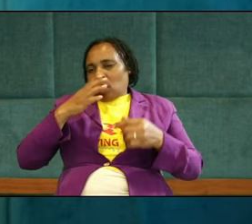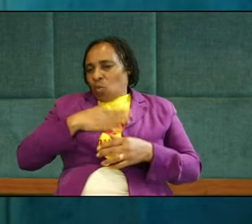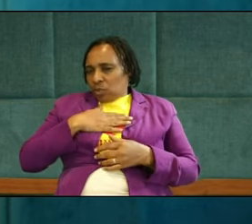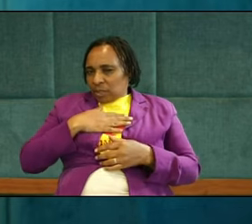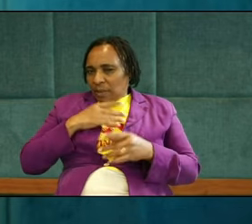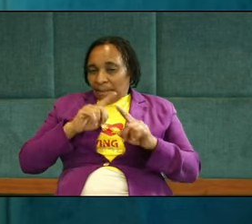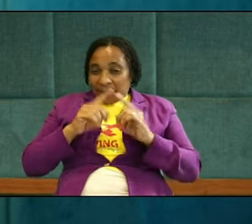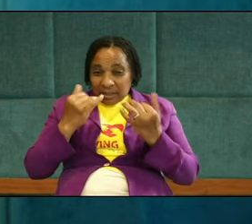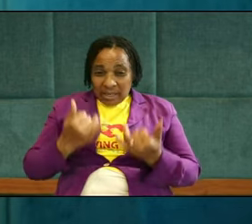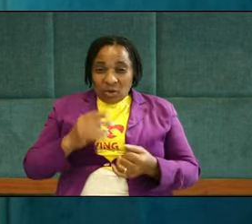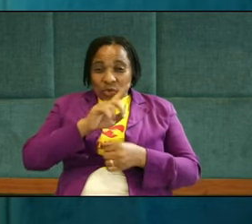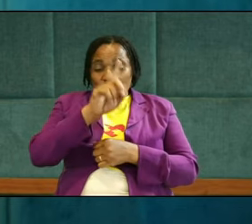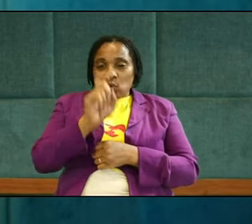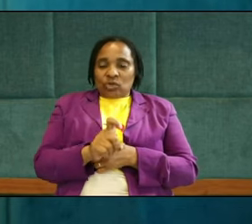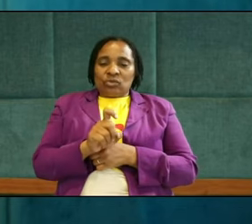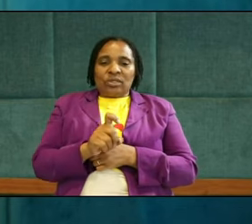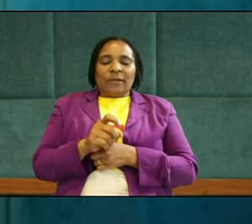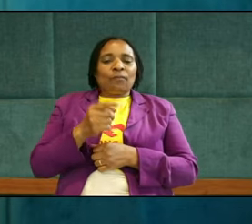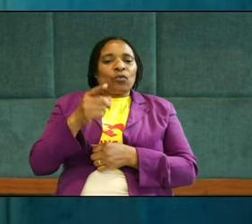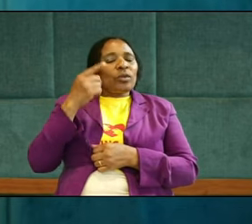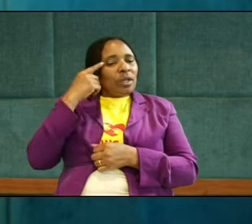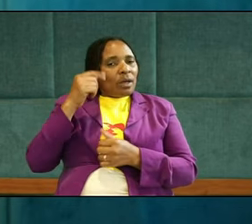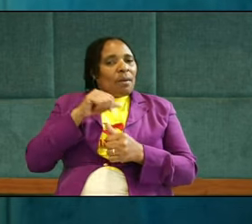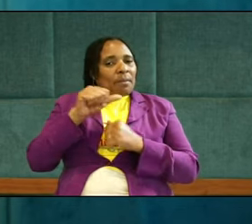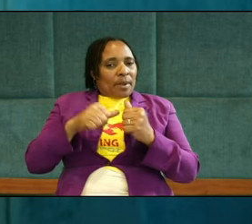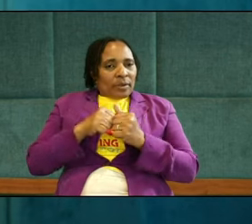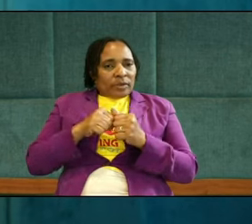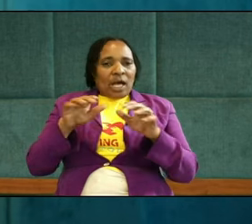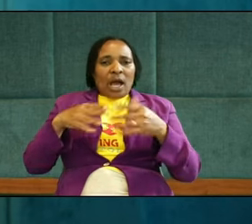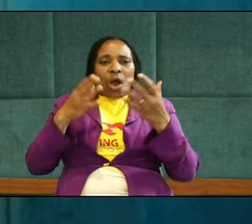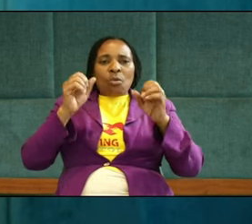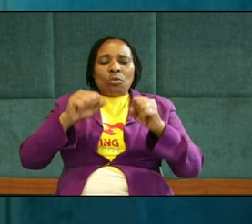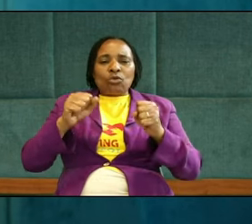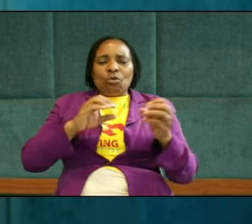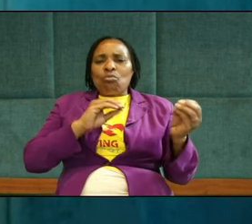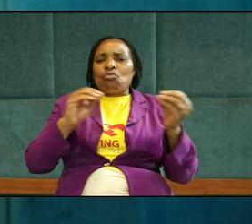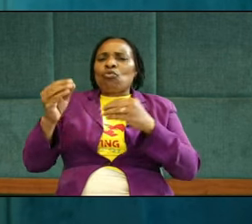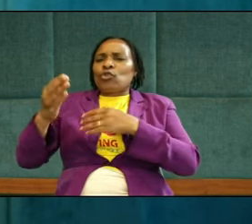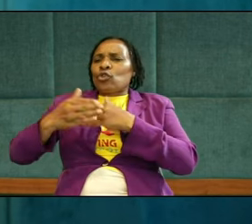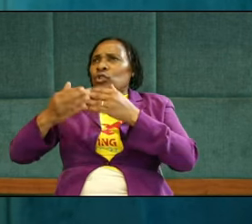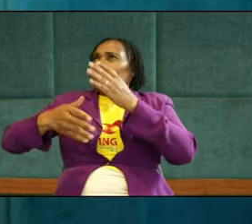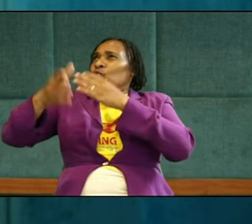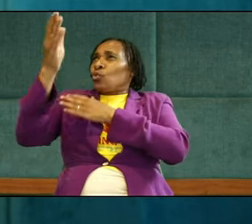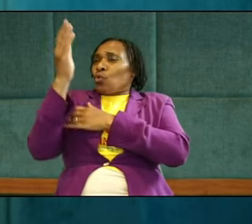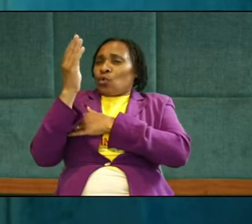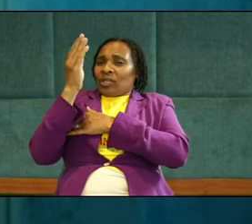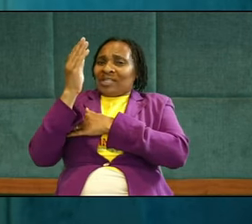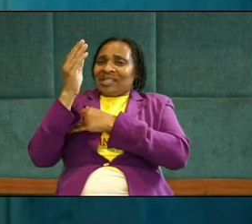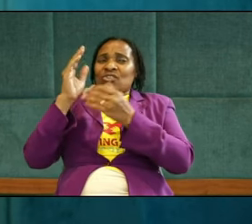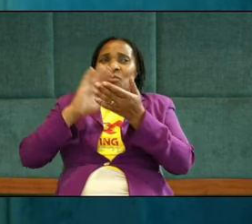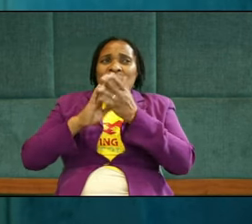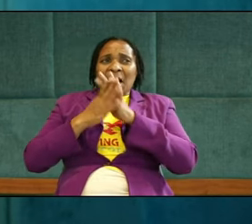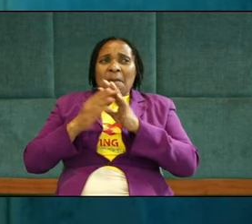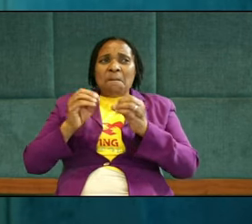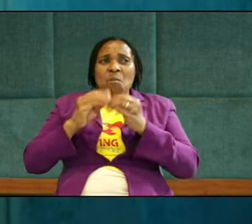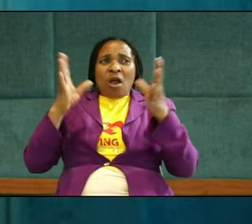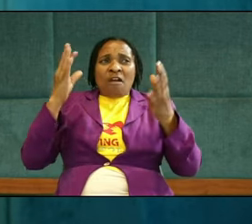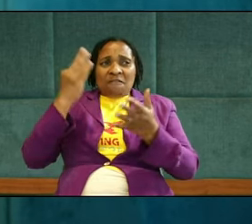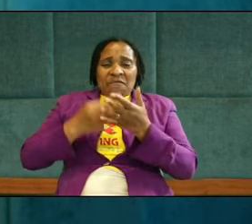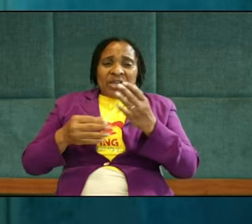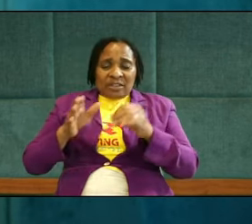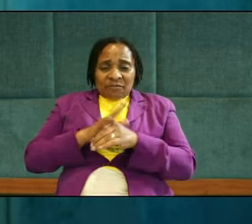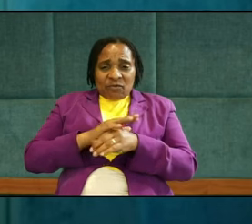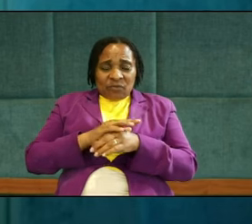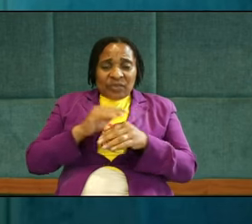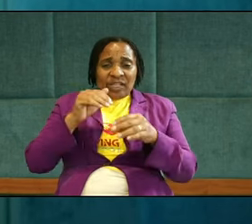now the question I want us to just think about is, how can we move closer to God and be more faithful in